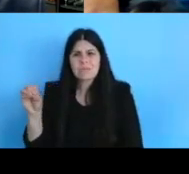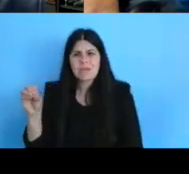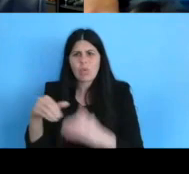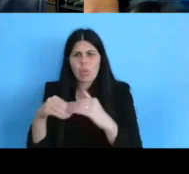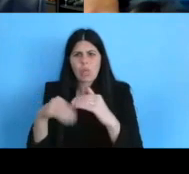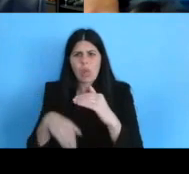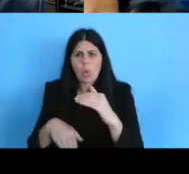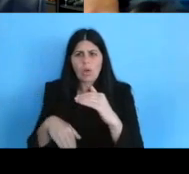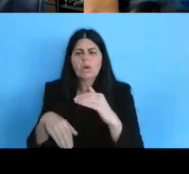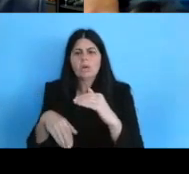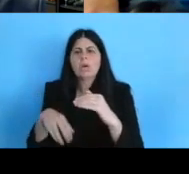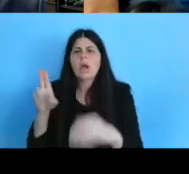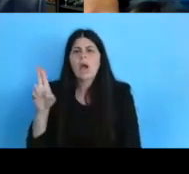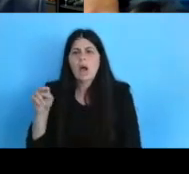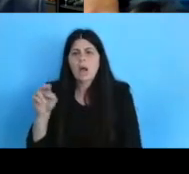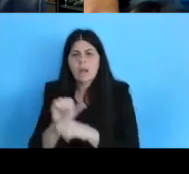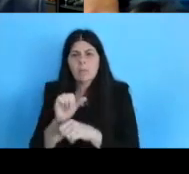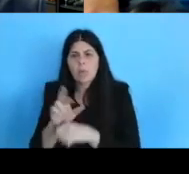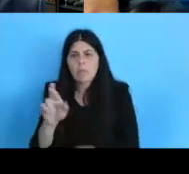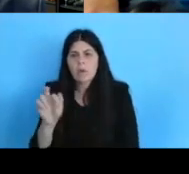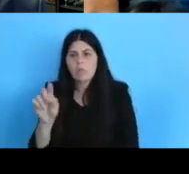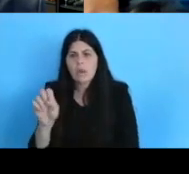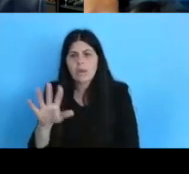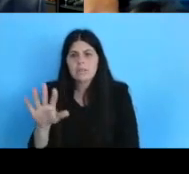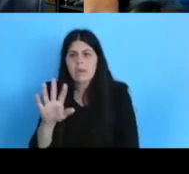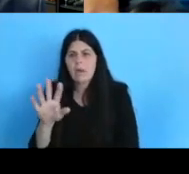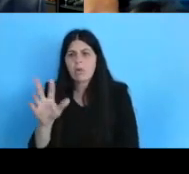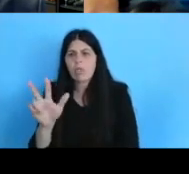is about 36.6%.